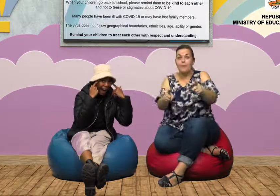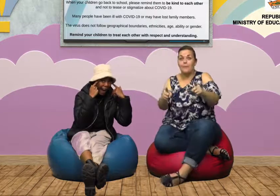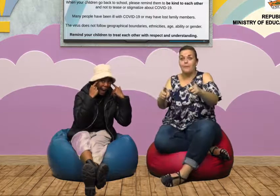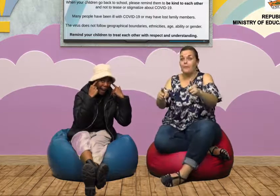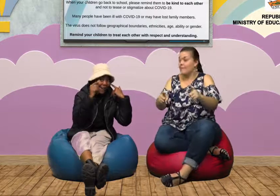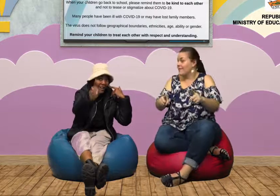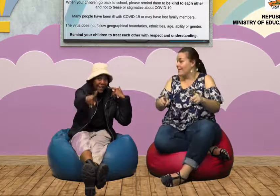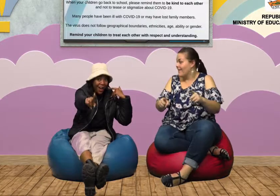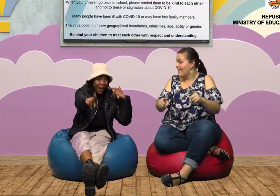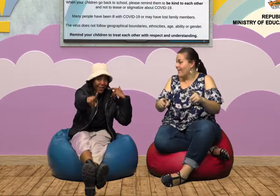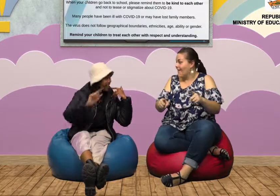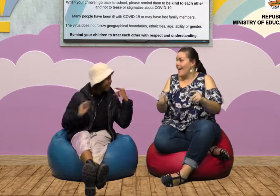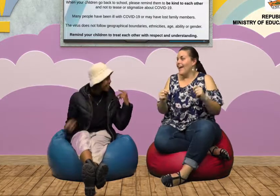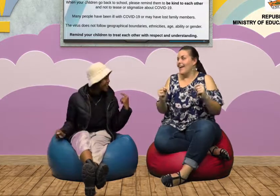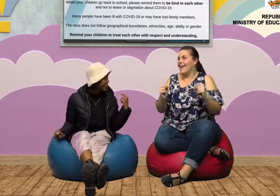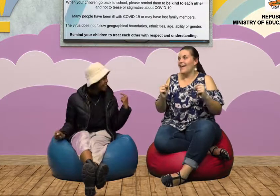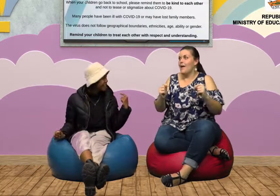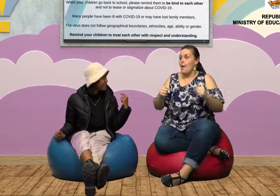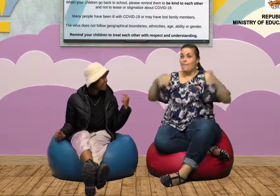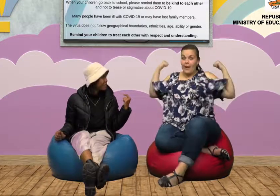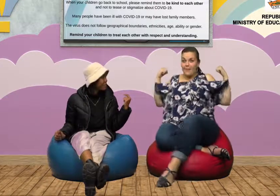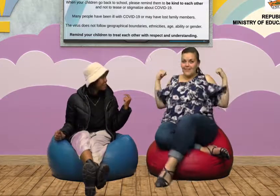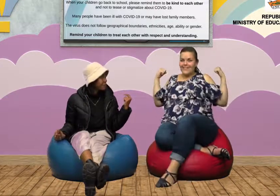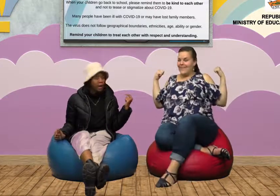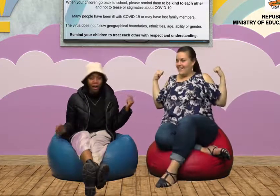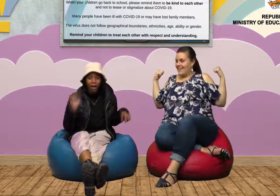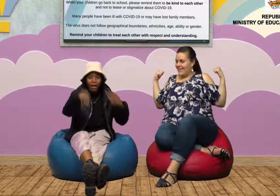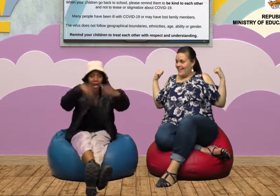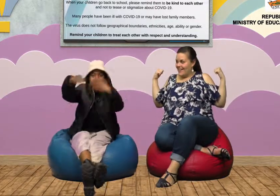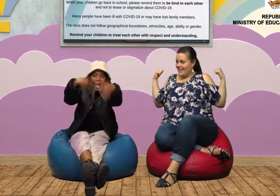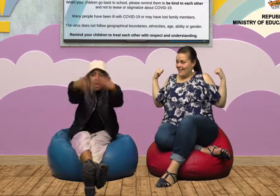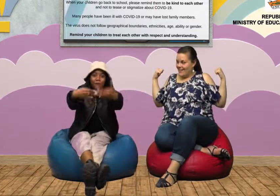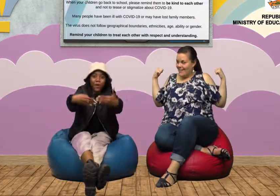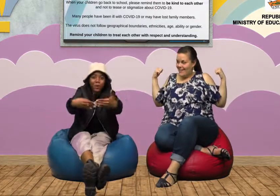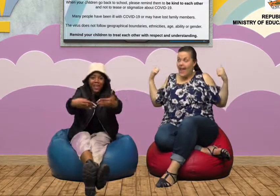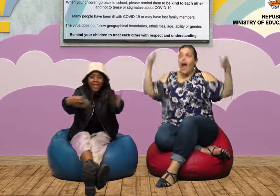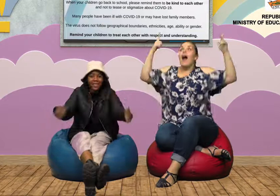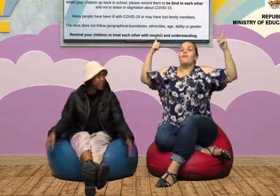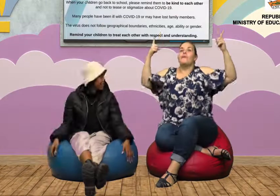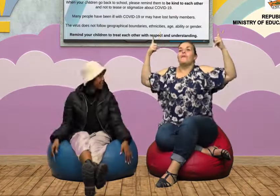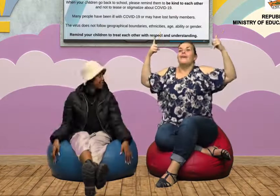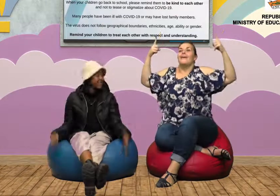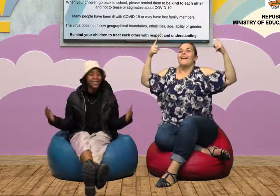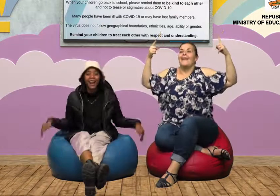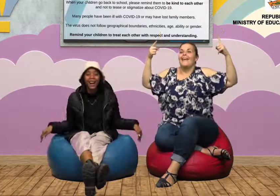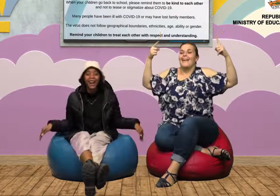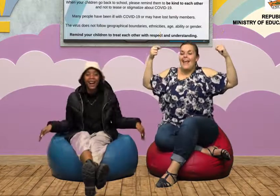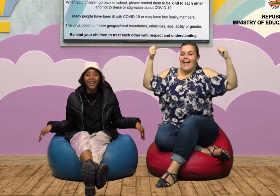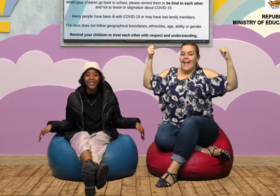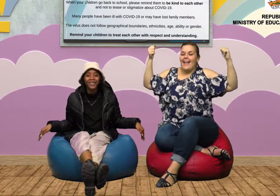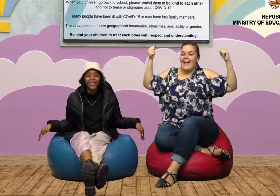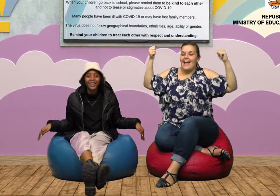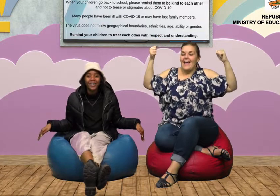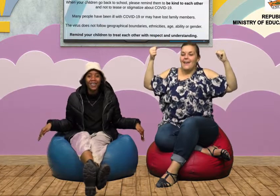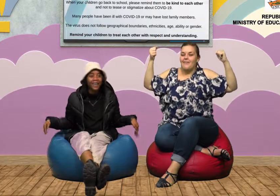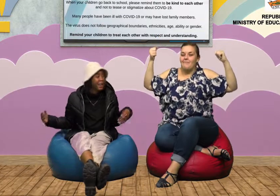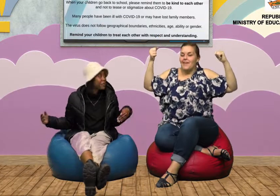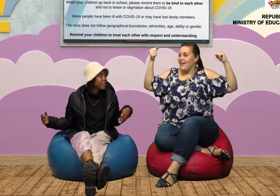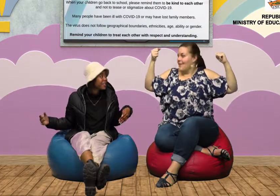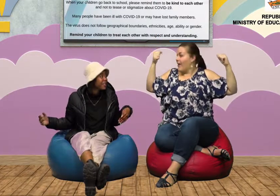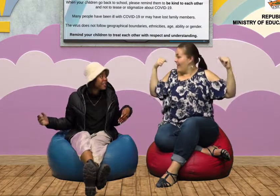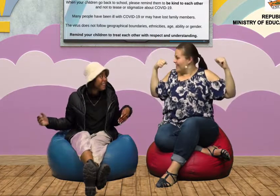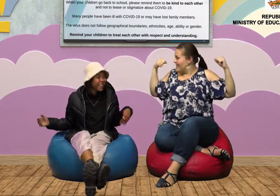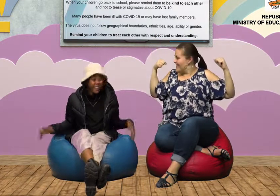Stop. Go. Backwards. Forwards. Up. Down.